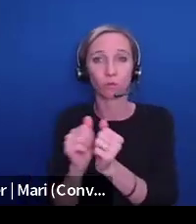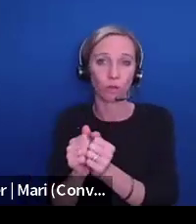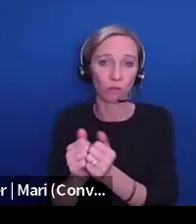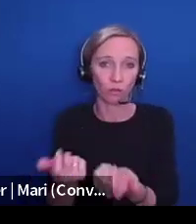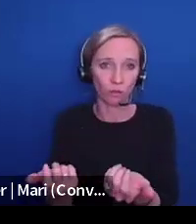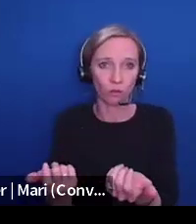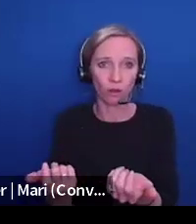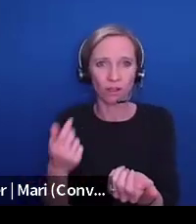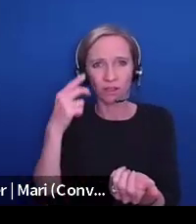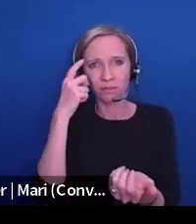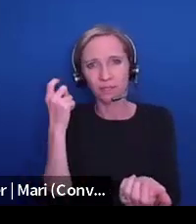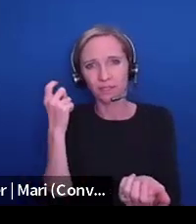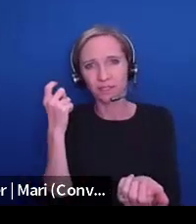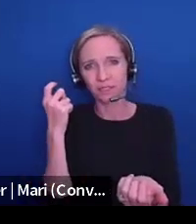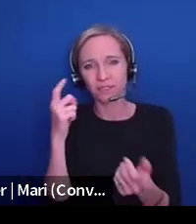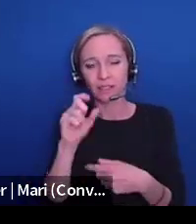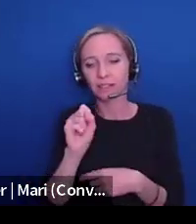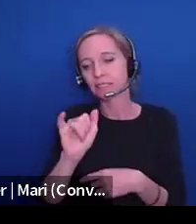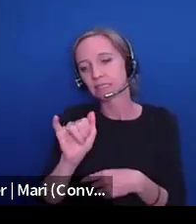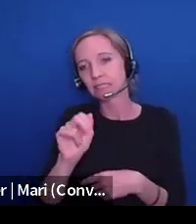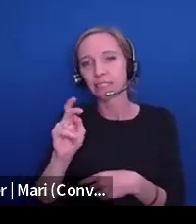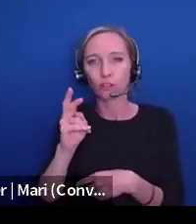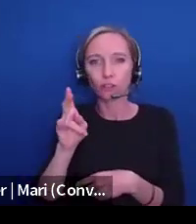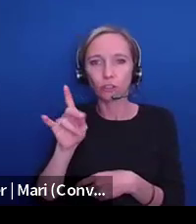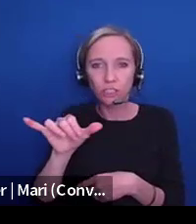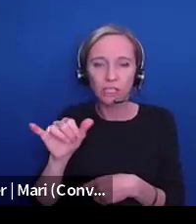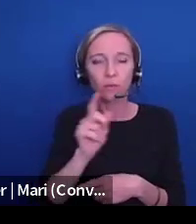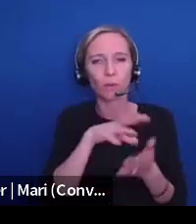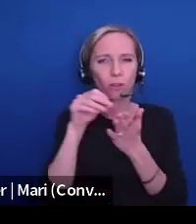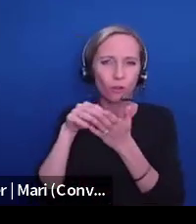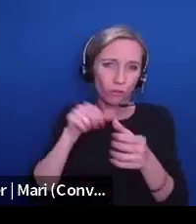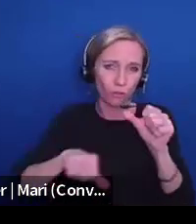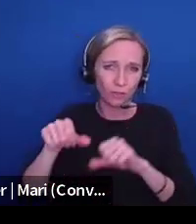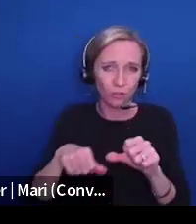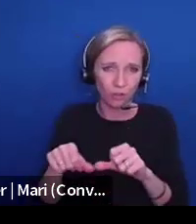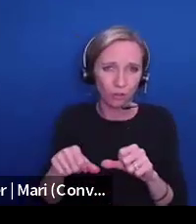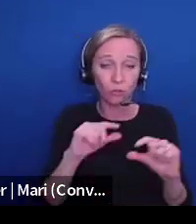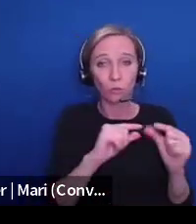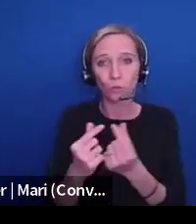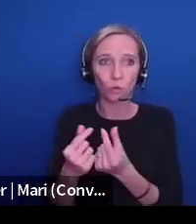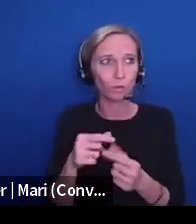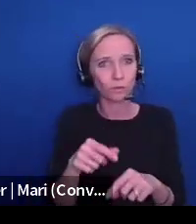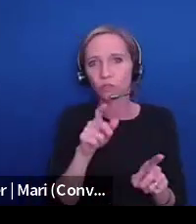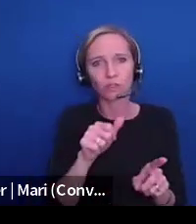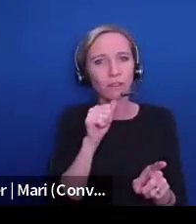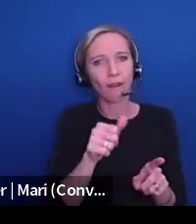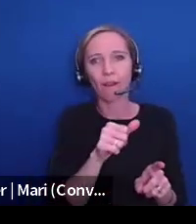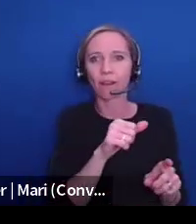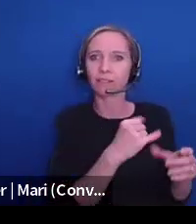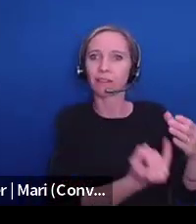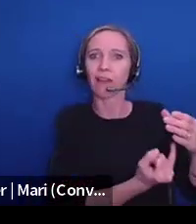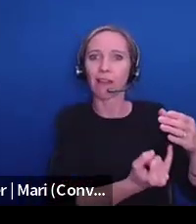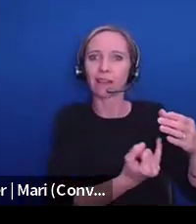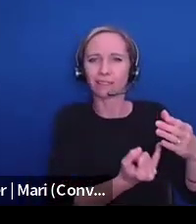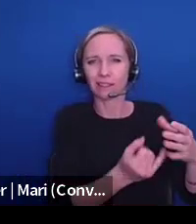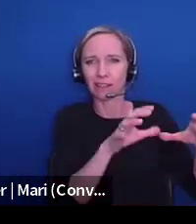certainly things where the synergies and so on, you know, where we can learn from each other. So groups should not work on their own, like only like